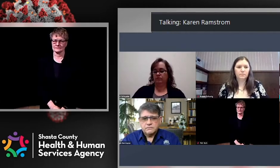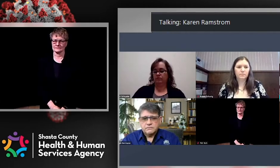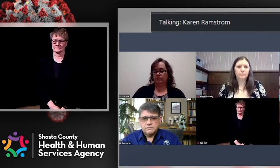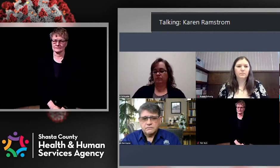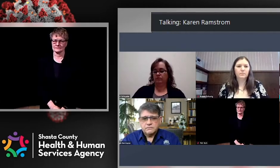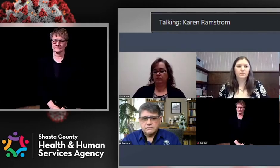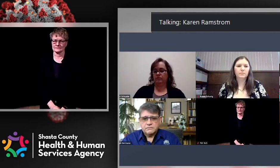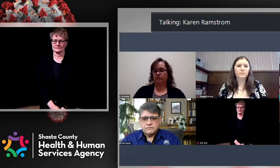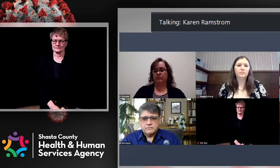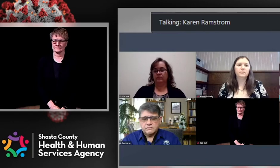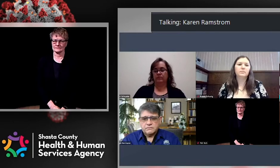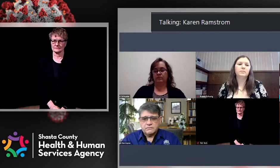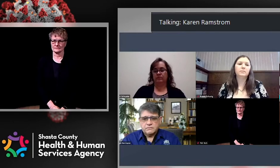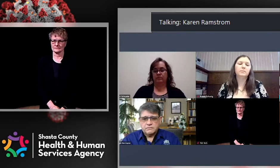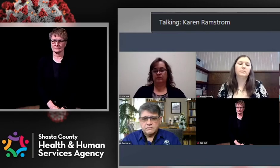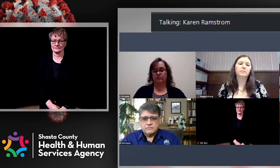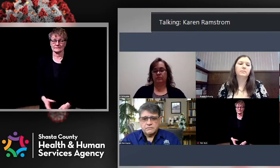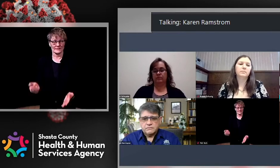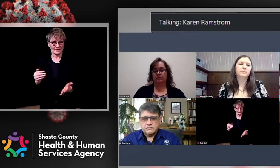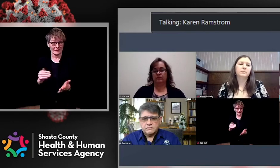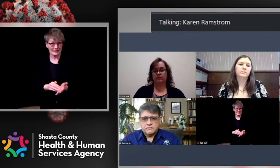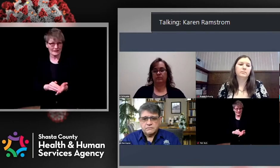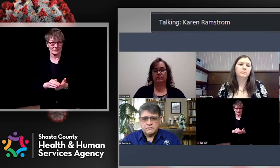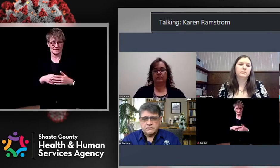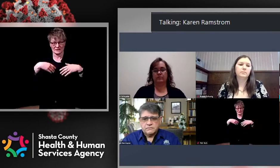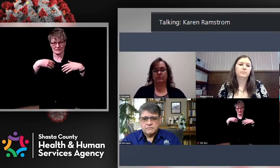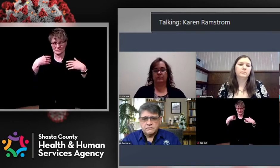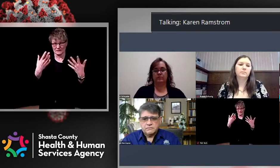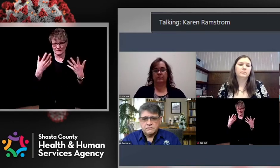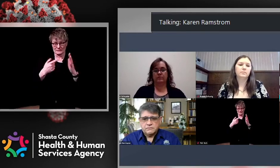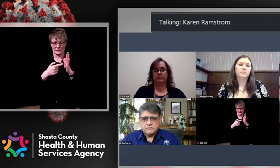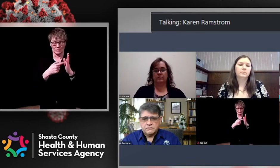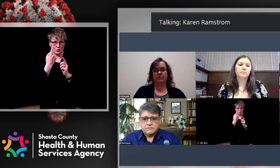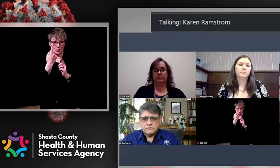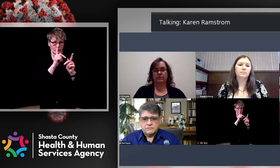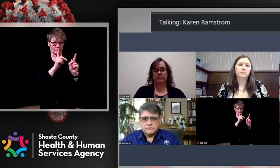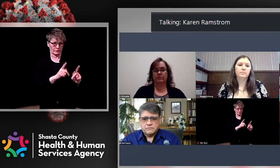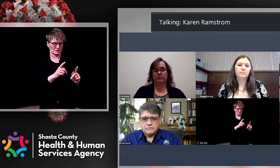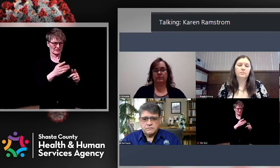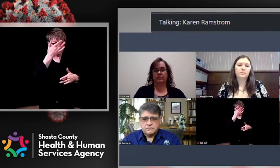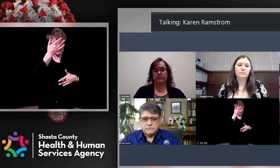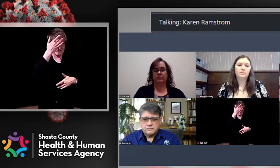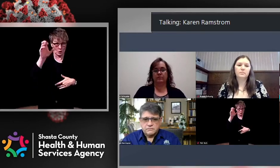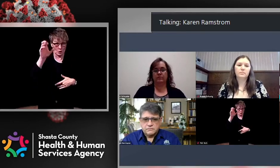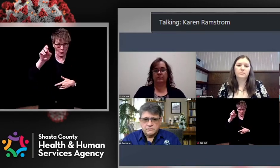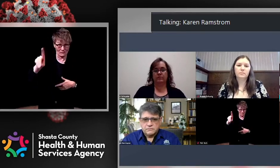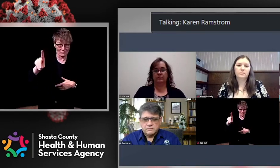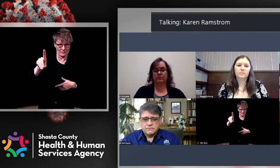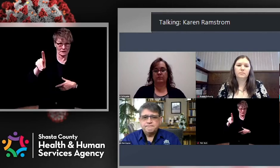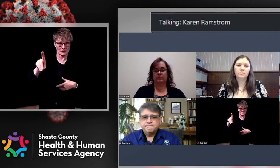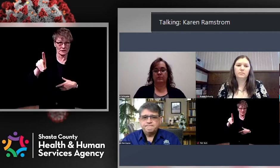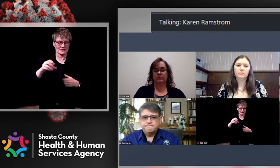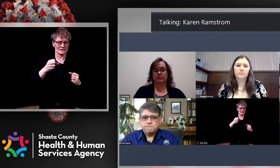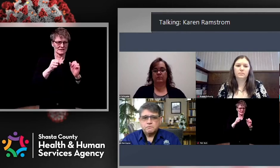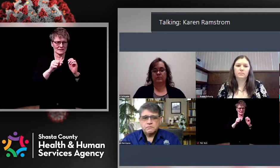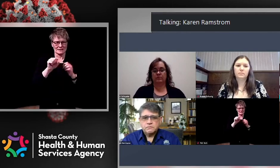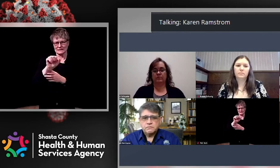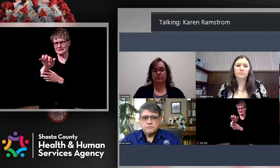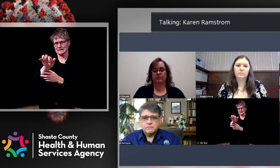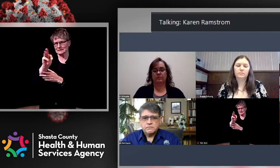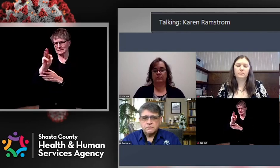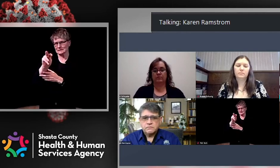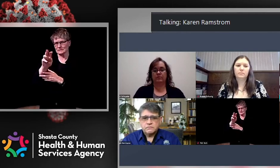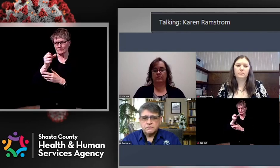again, within that 90-day period, they can go ahead and get tested again. And but the